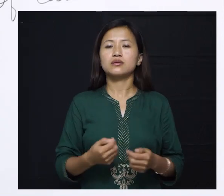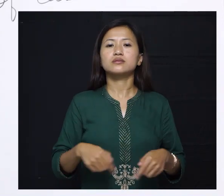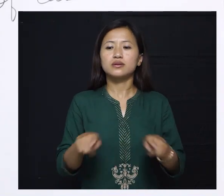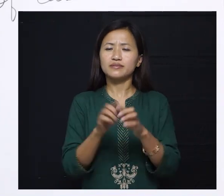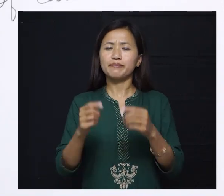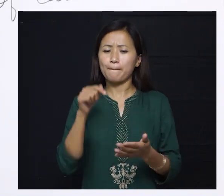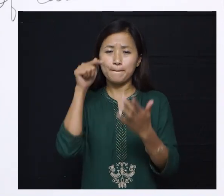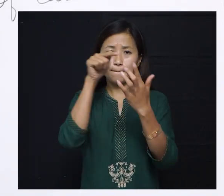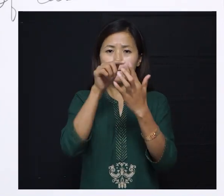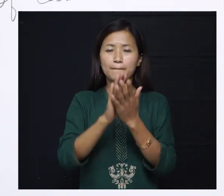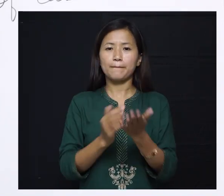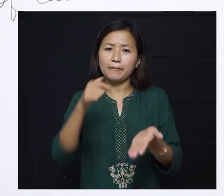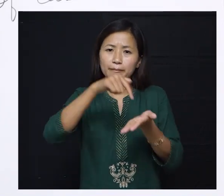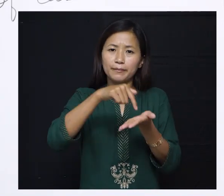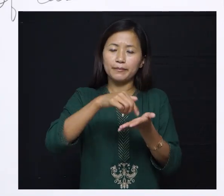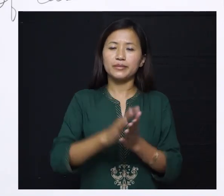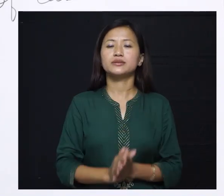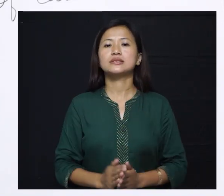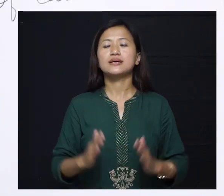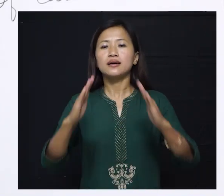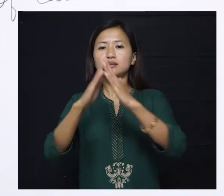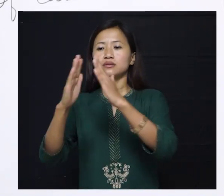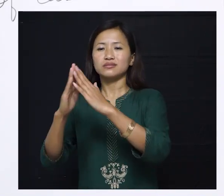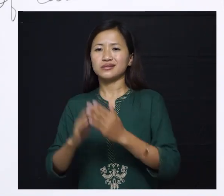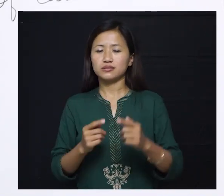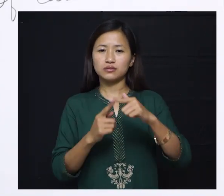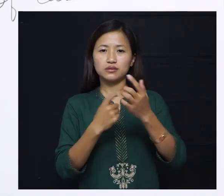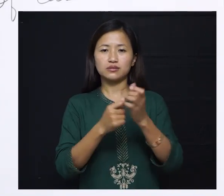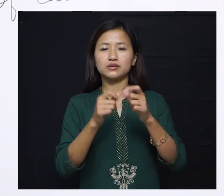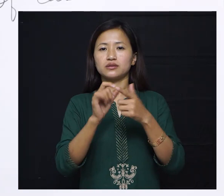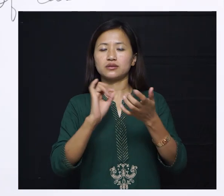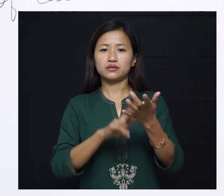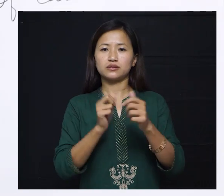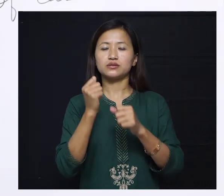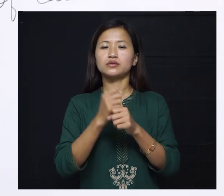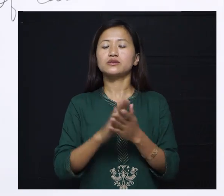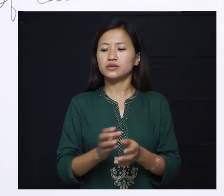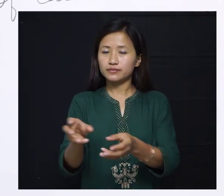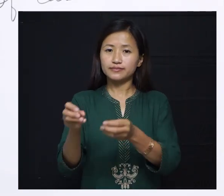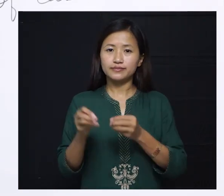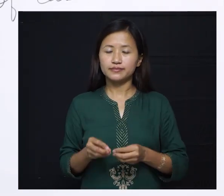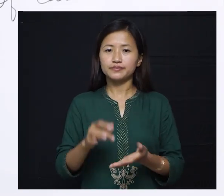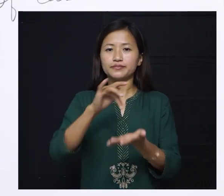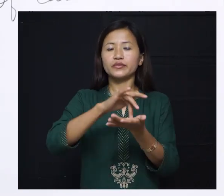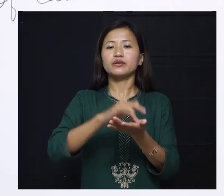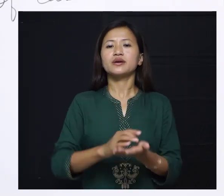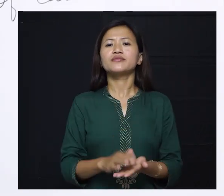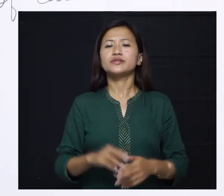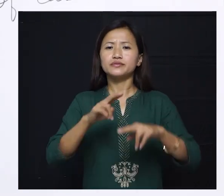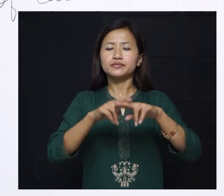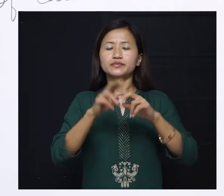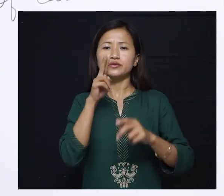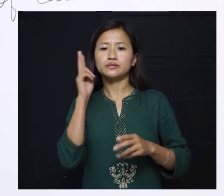towns. Why main towns? Was because trading was taking place there. Then even the foreigners came